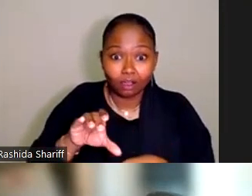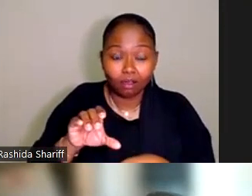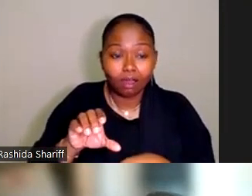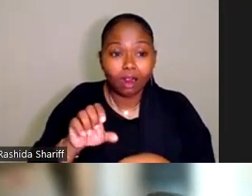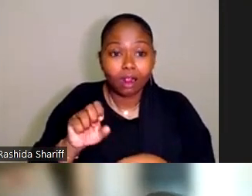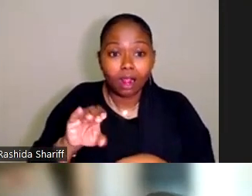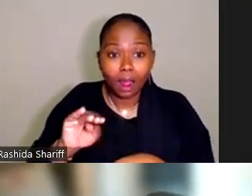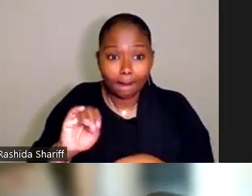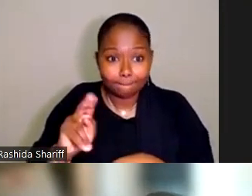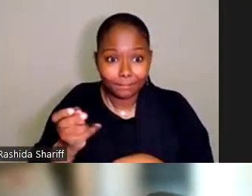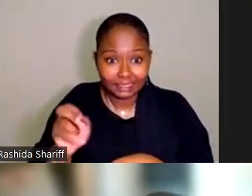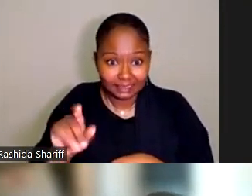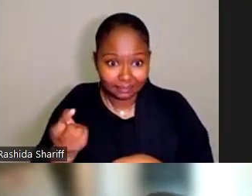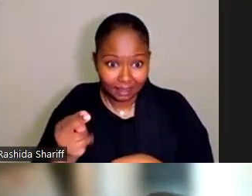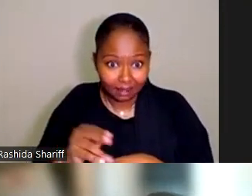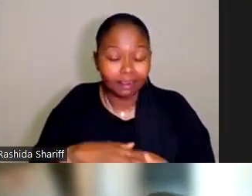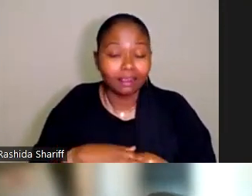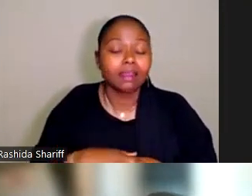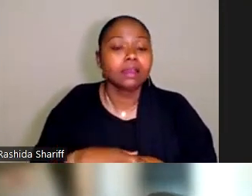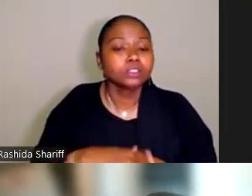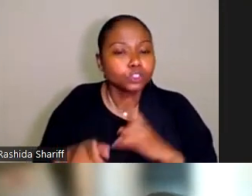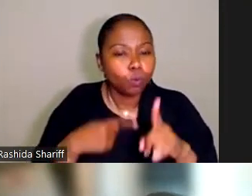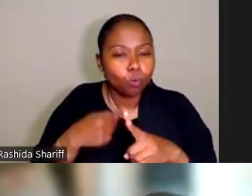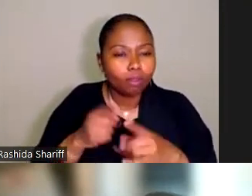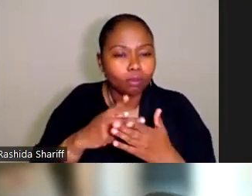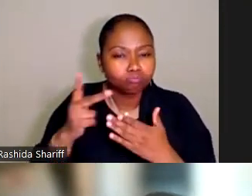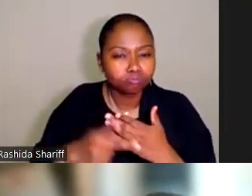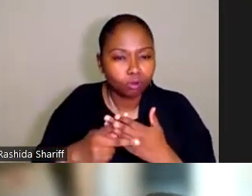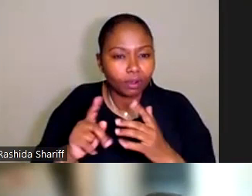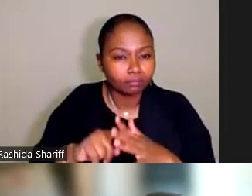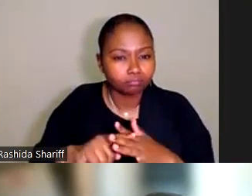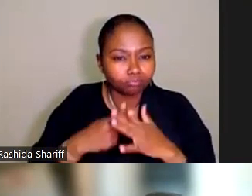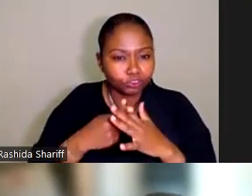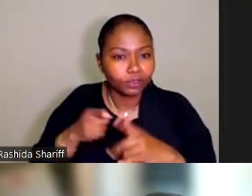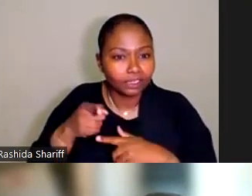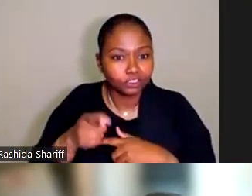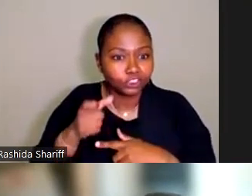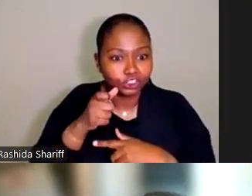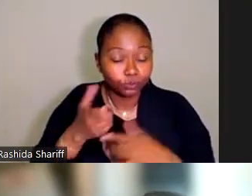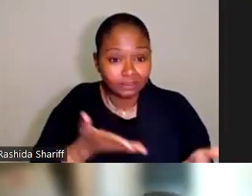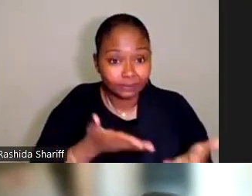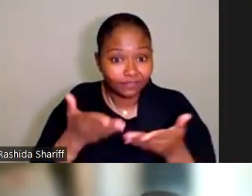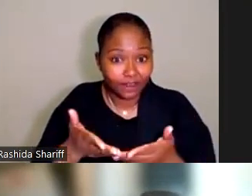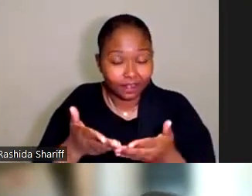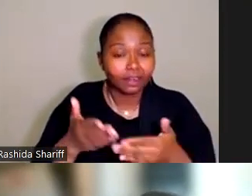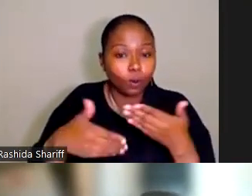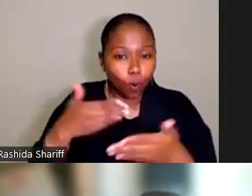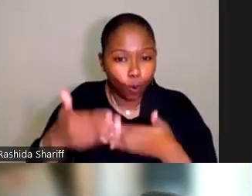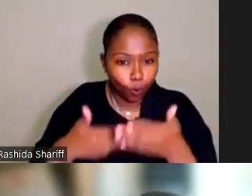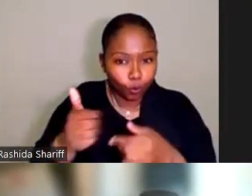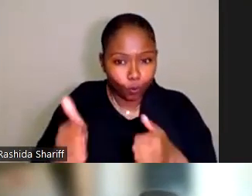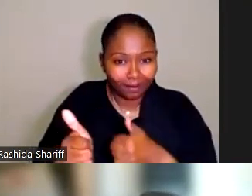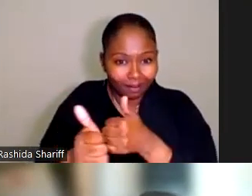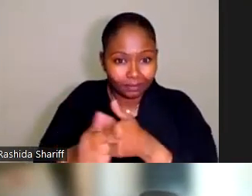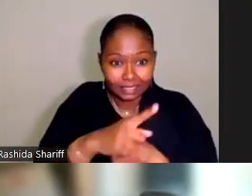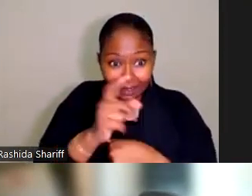coordinators. So even when the program stood up, she was providing ongoing updates because ombudsmen were very interested